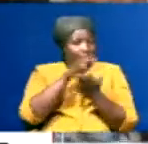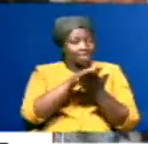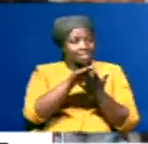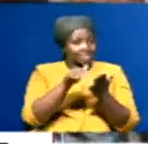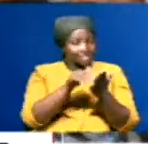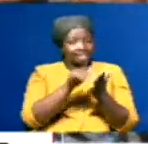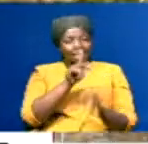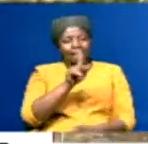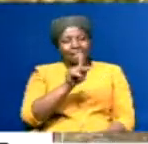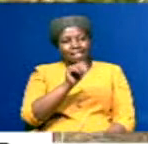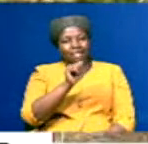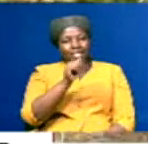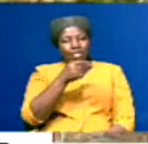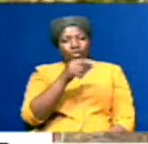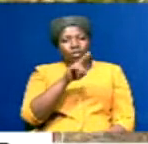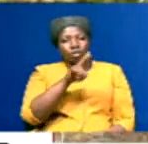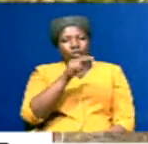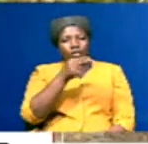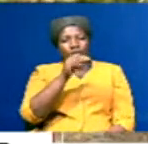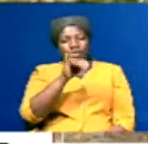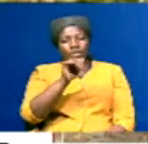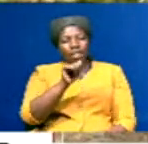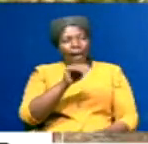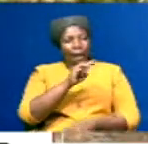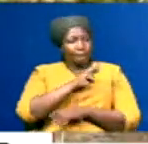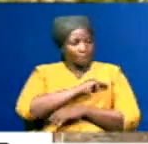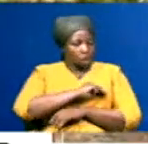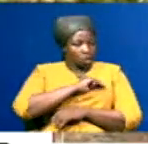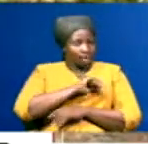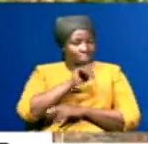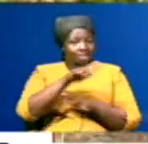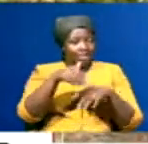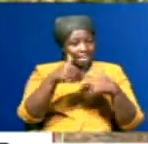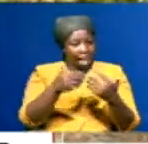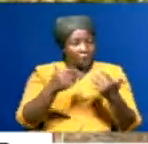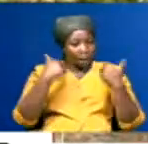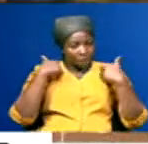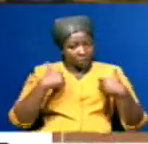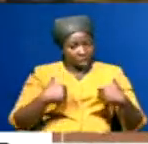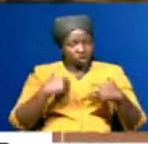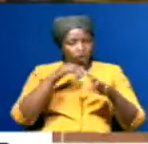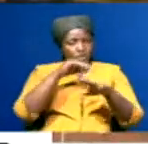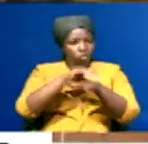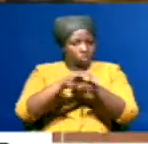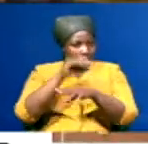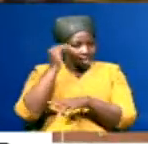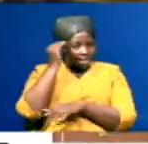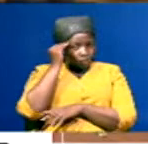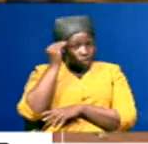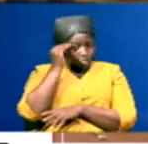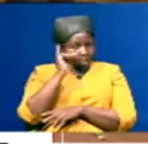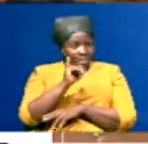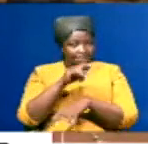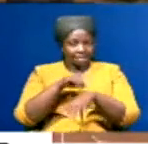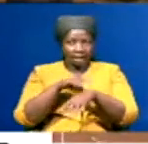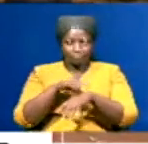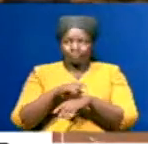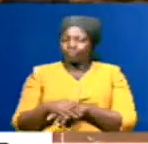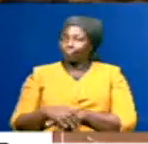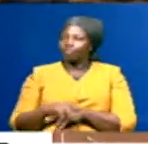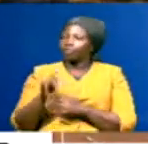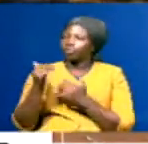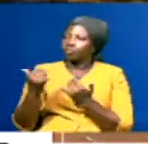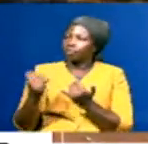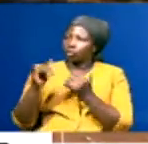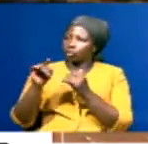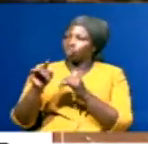Mission. And that's how I got into education early in the time. You now leave the classroom